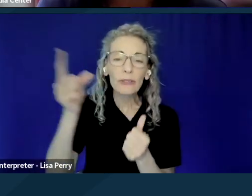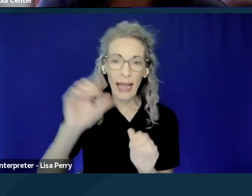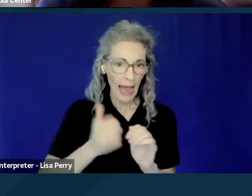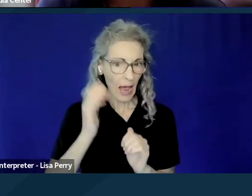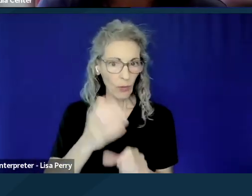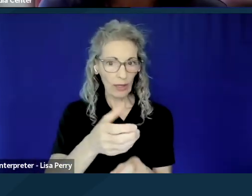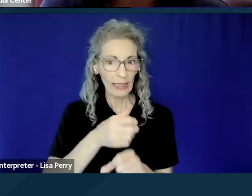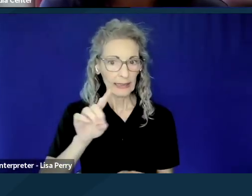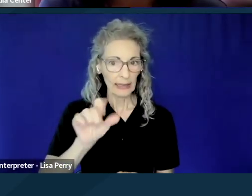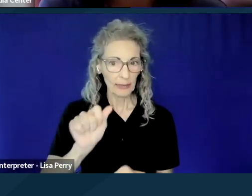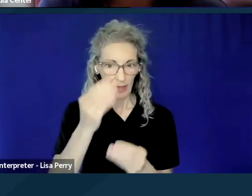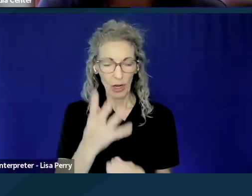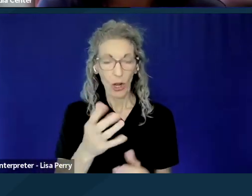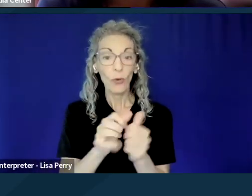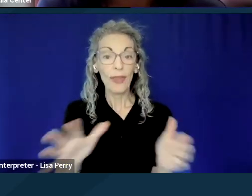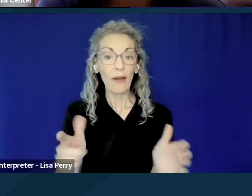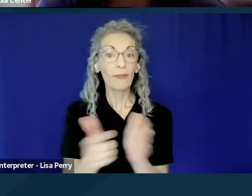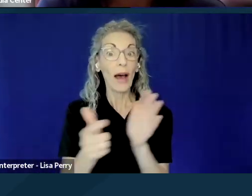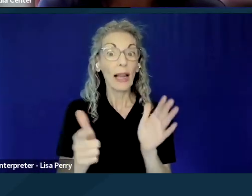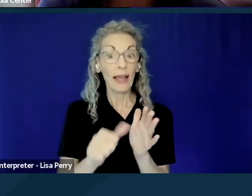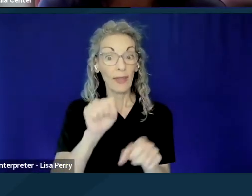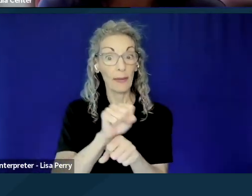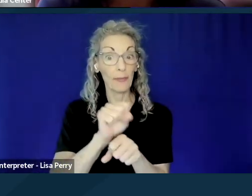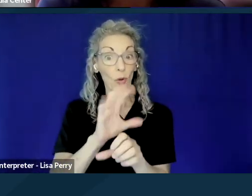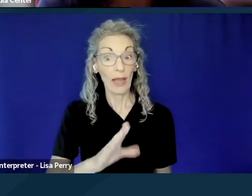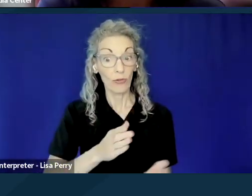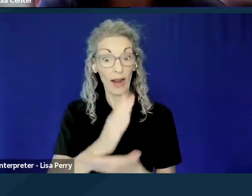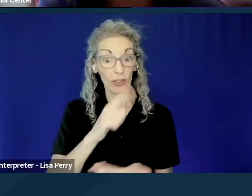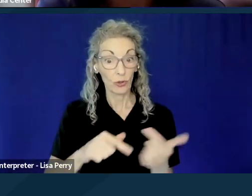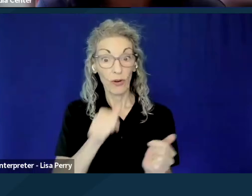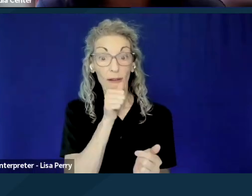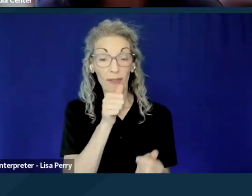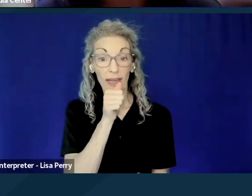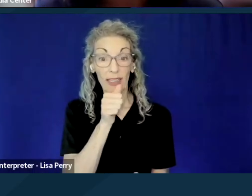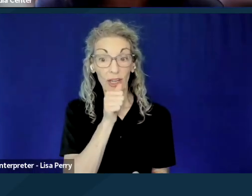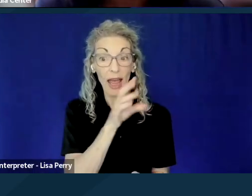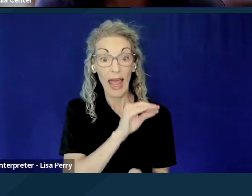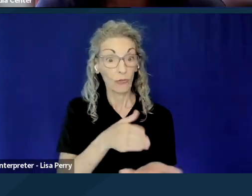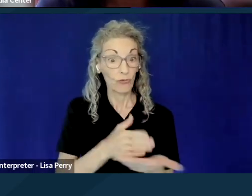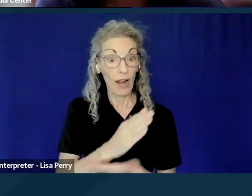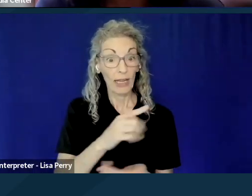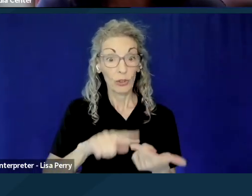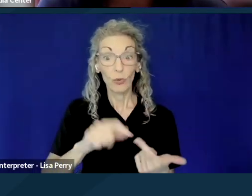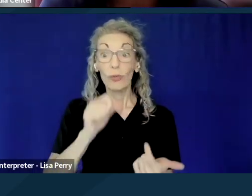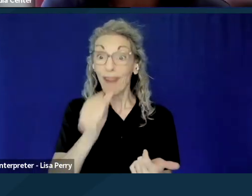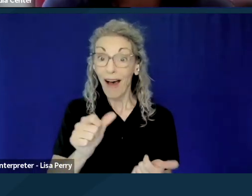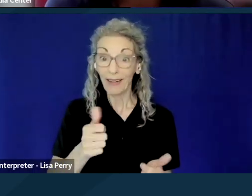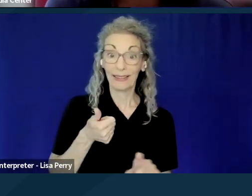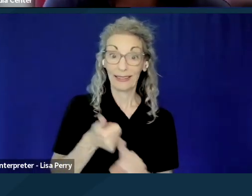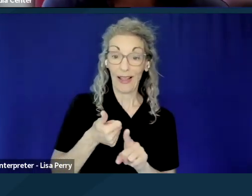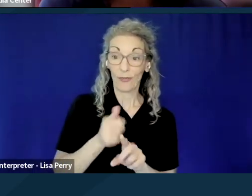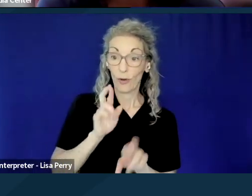information without violating an employee's right to confidentiality and the right not to self-report? Even asking someone